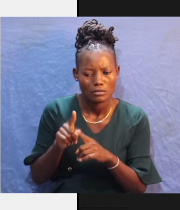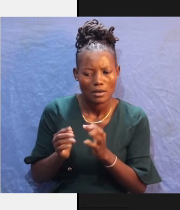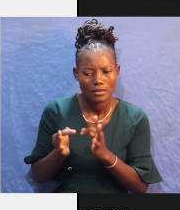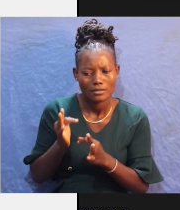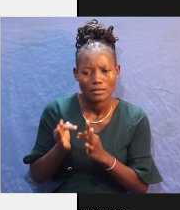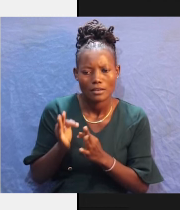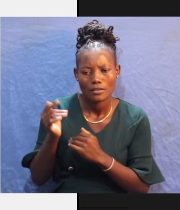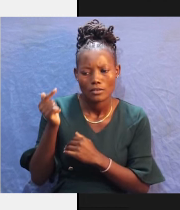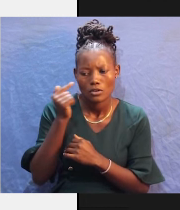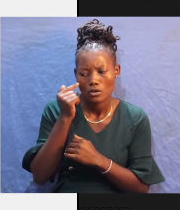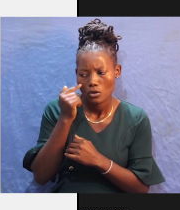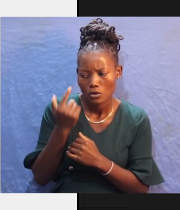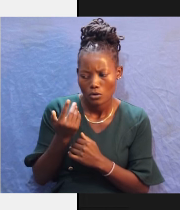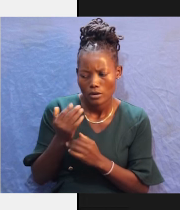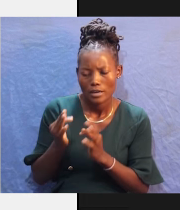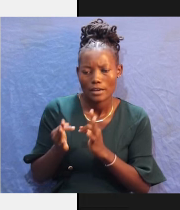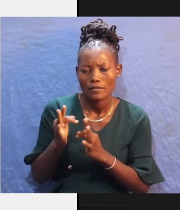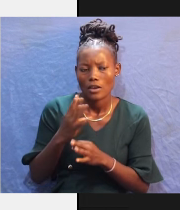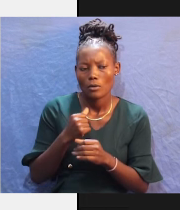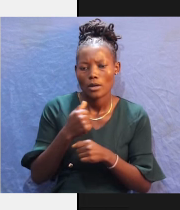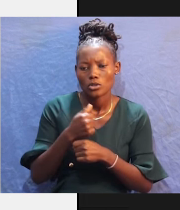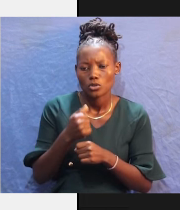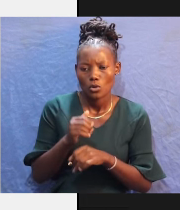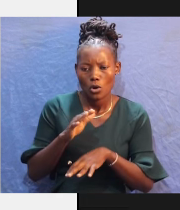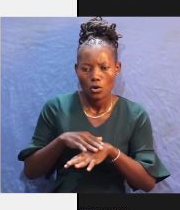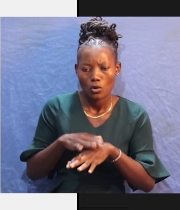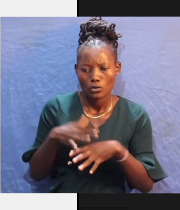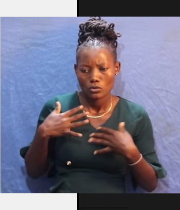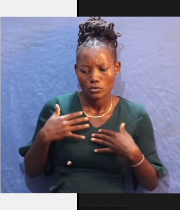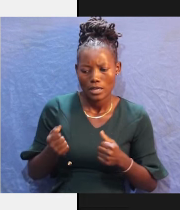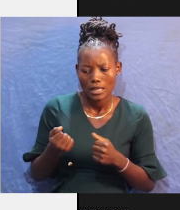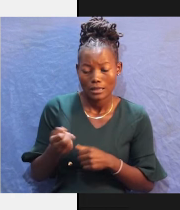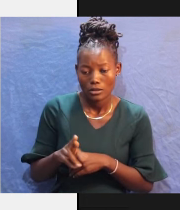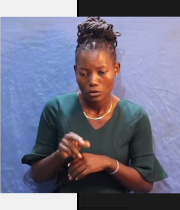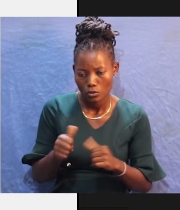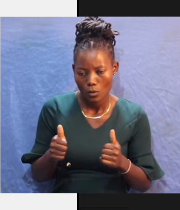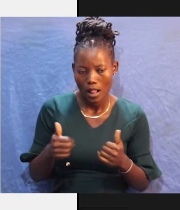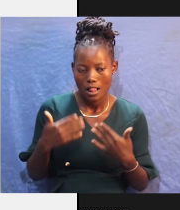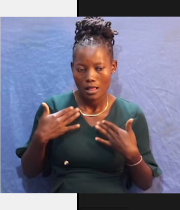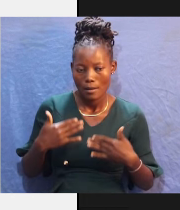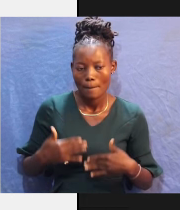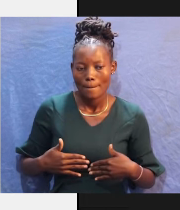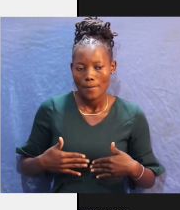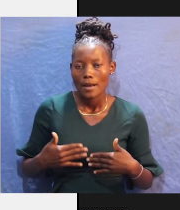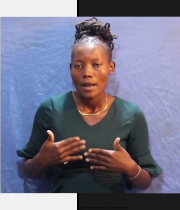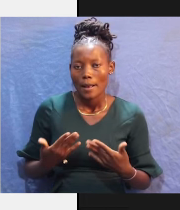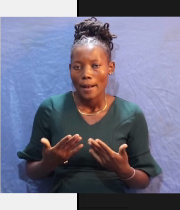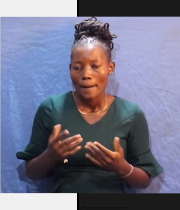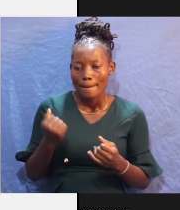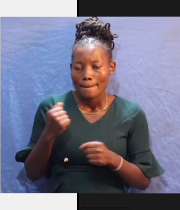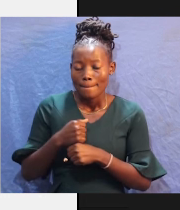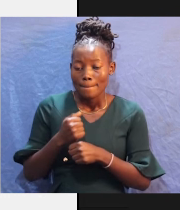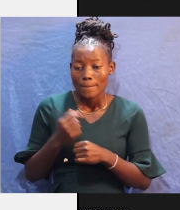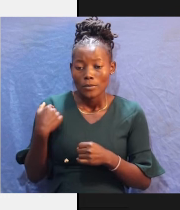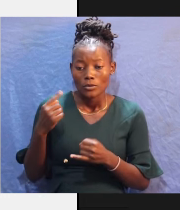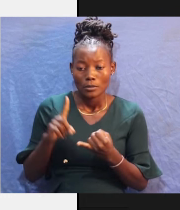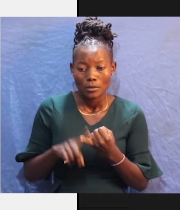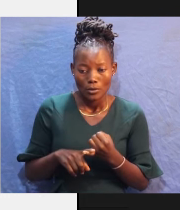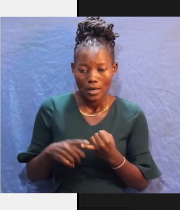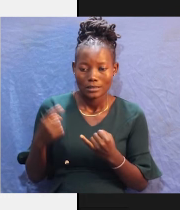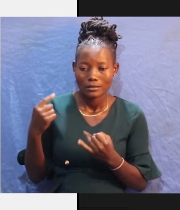an innovative way of looking to sport and using sport, always sport